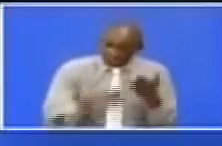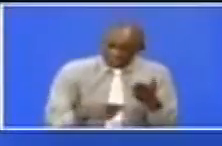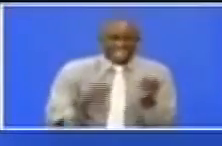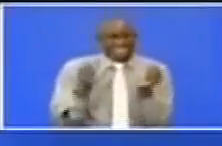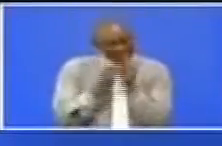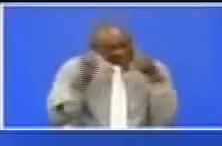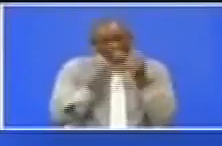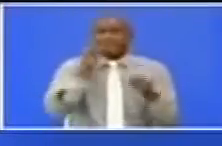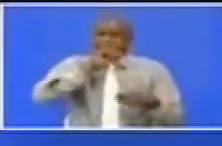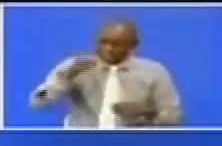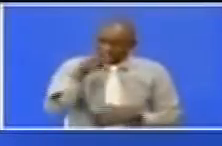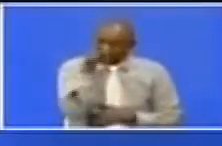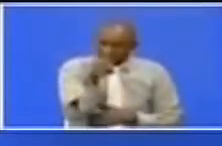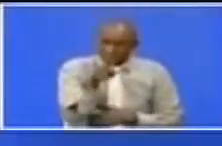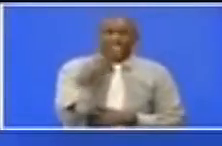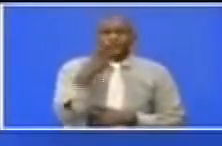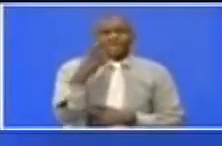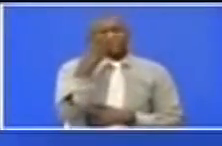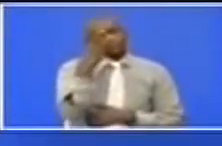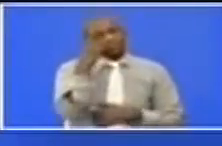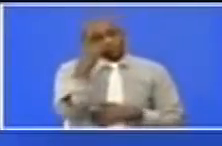17 million Kenyan shillings,